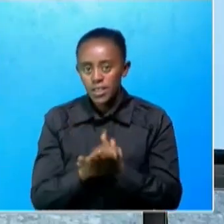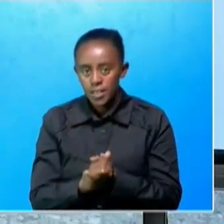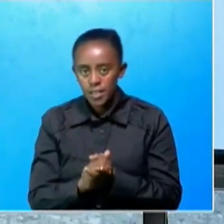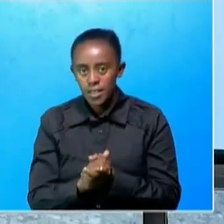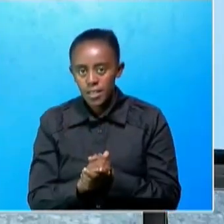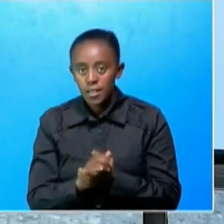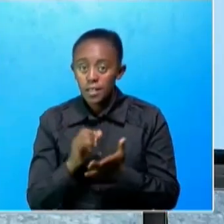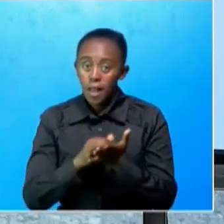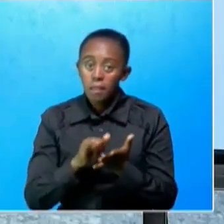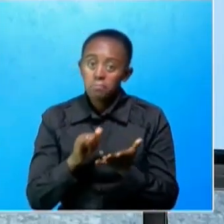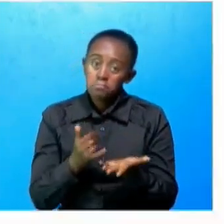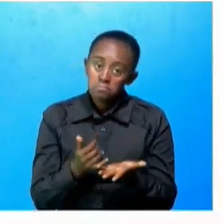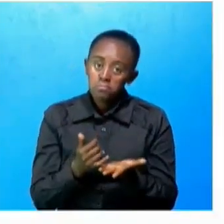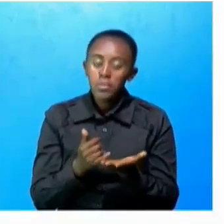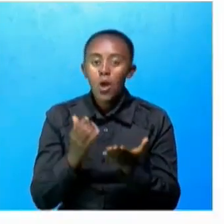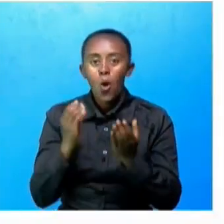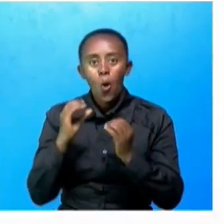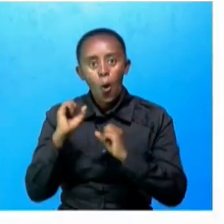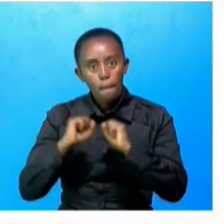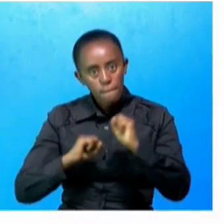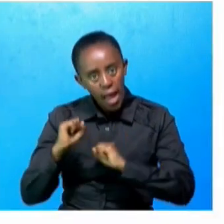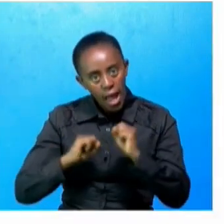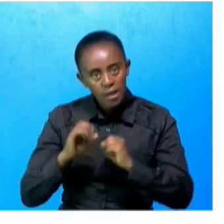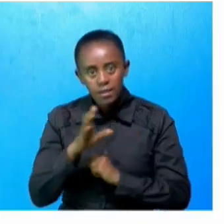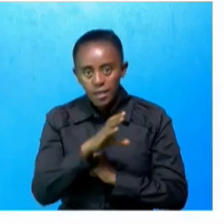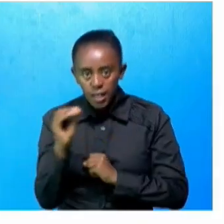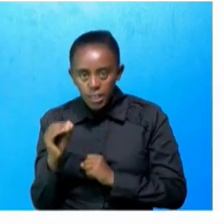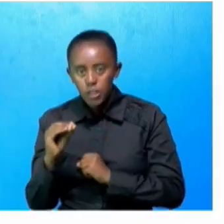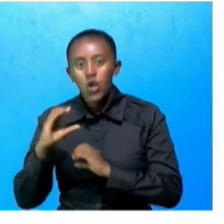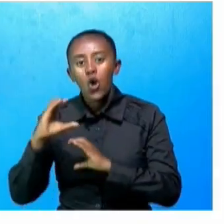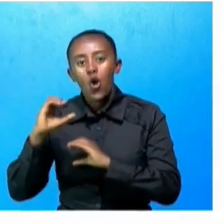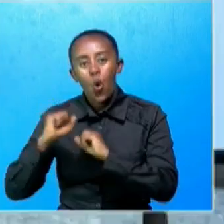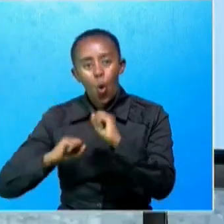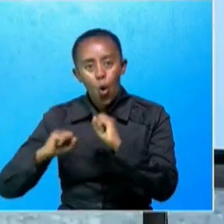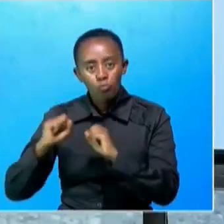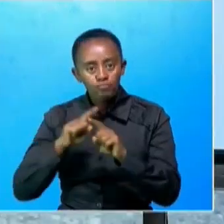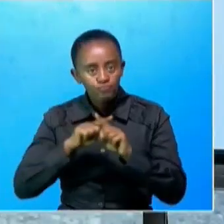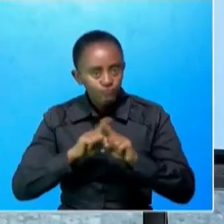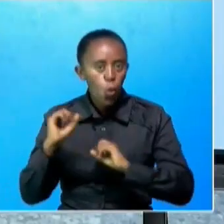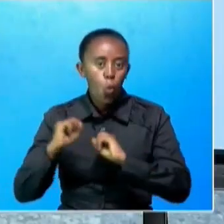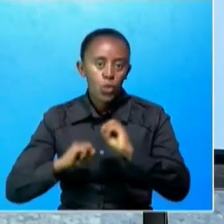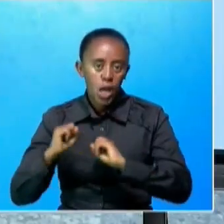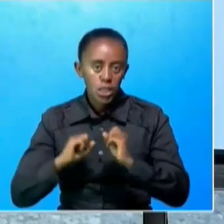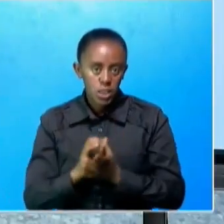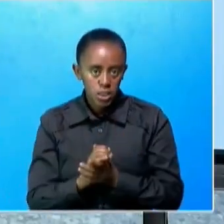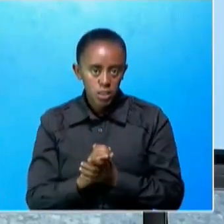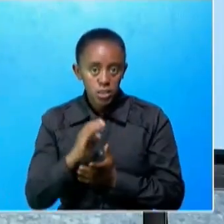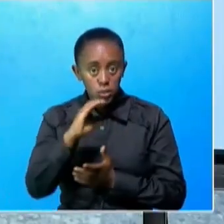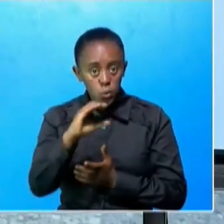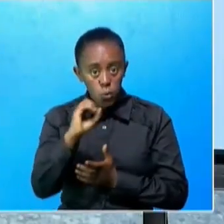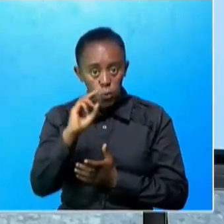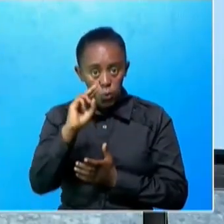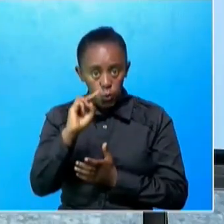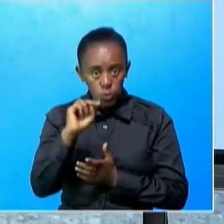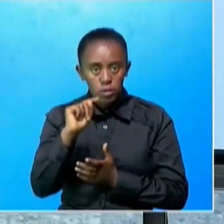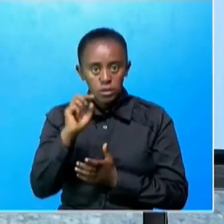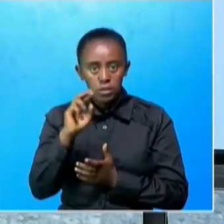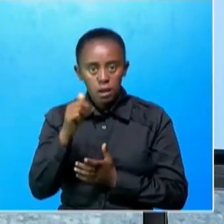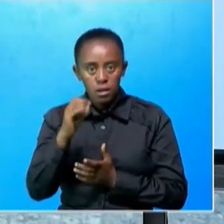make as compare and contrast. Compare and